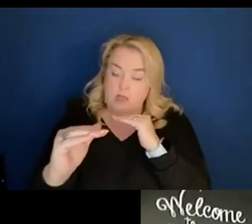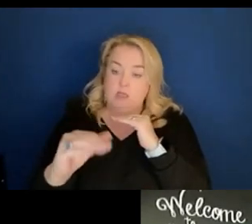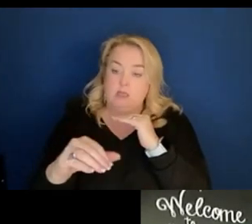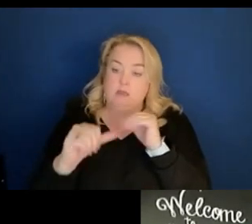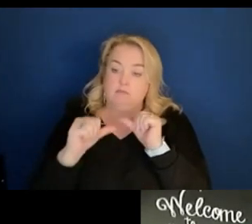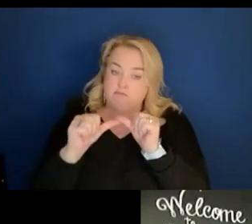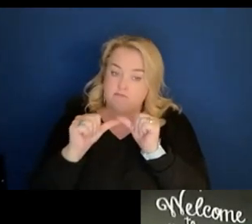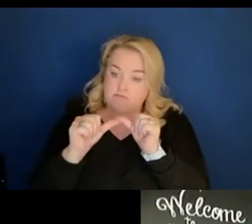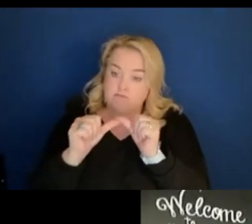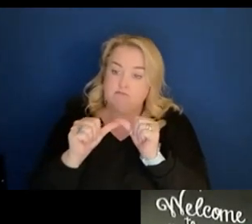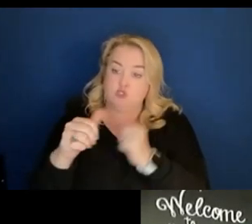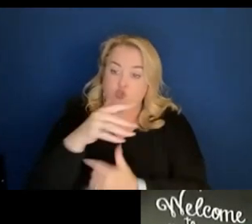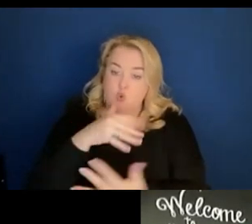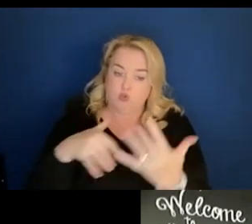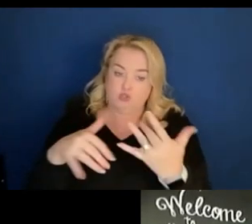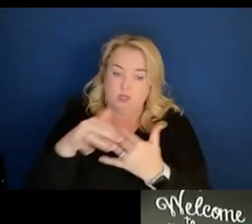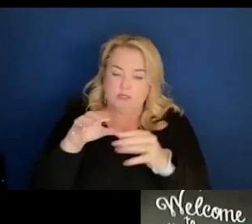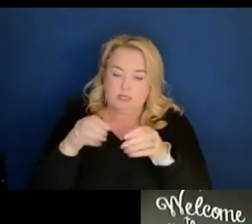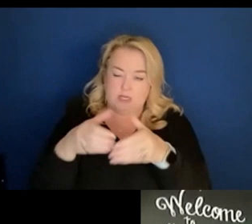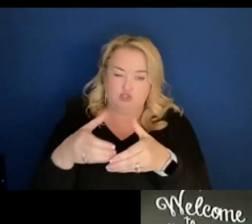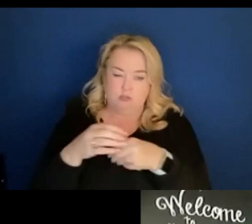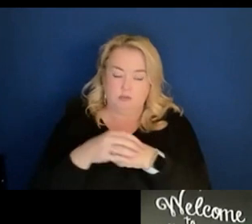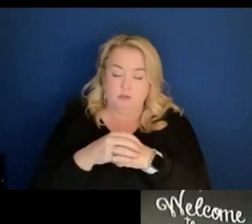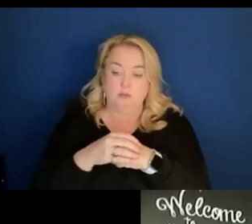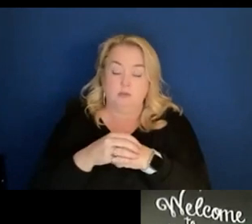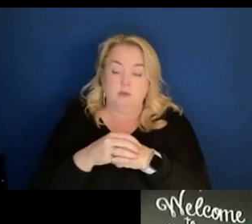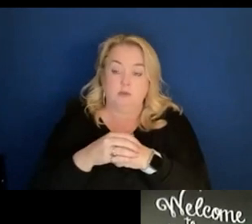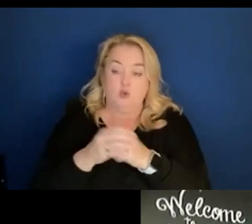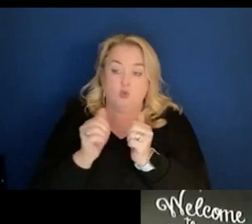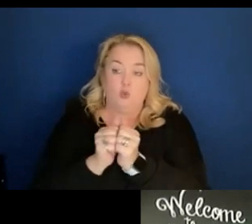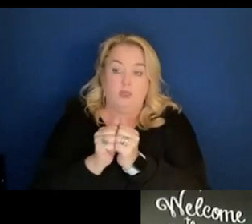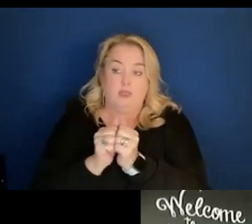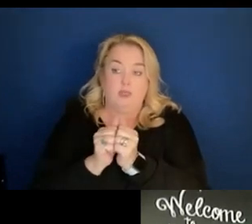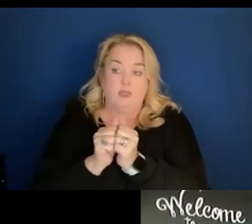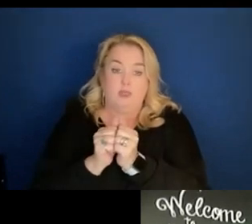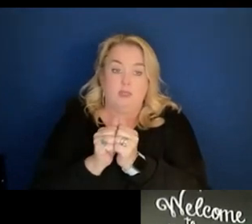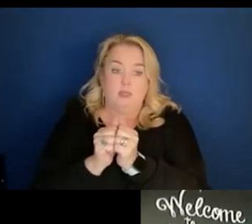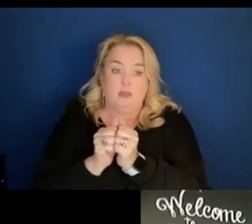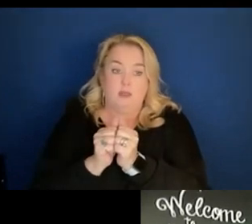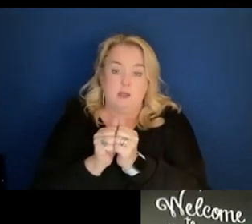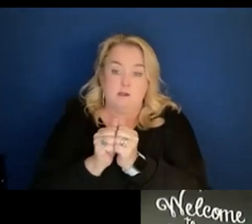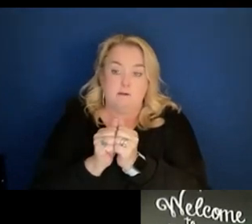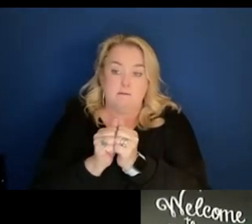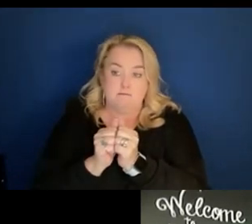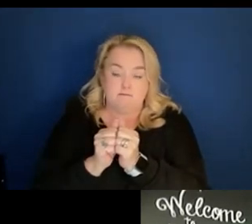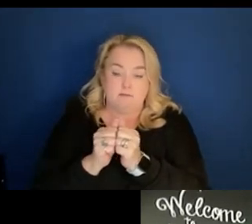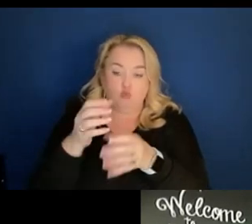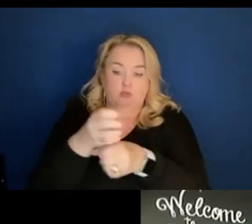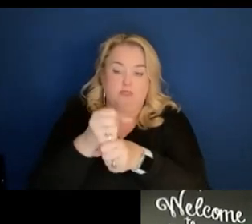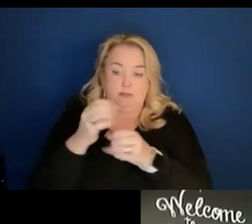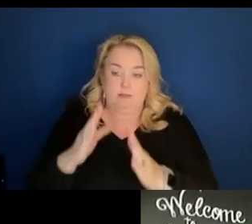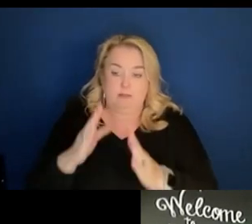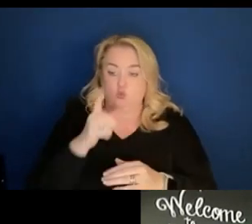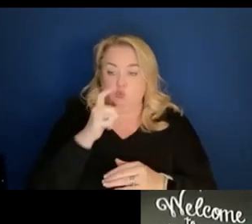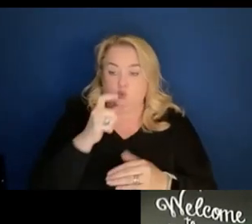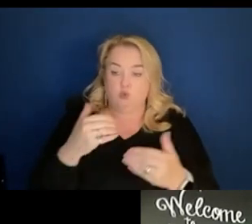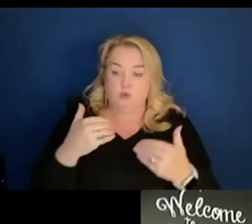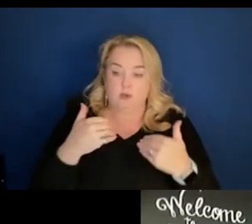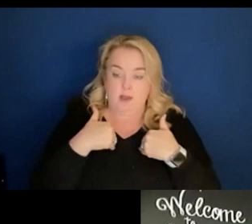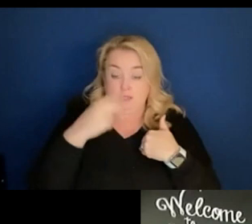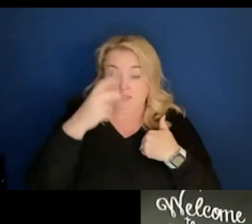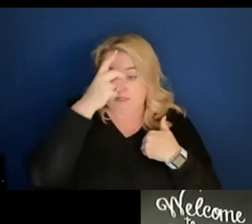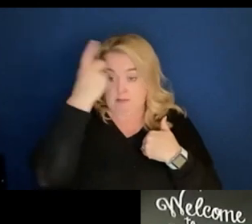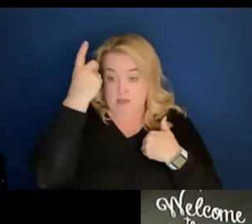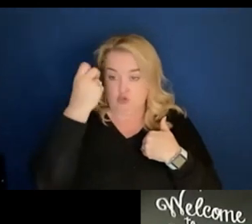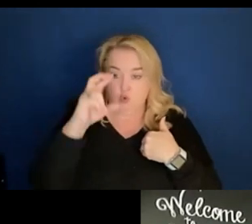a steady source of socialization, particularly in a care recipient with dementia